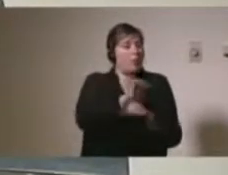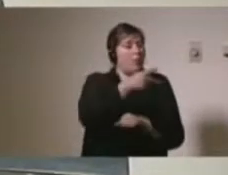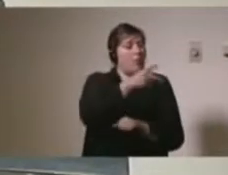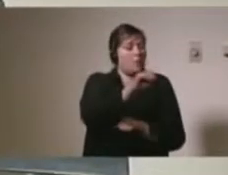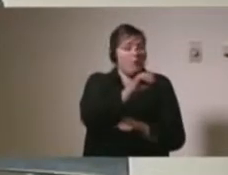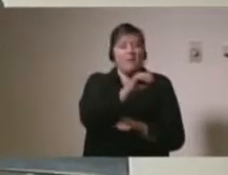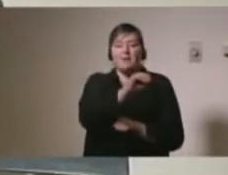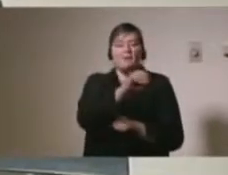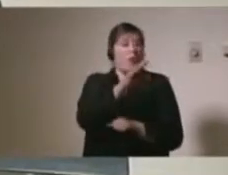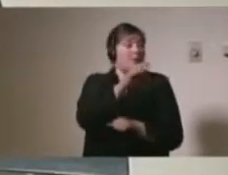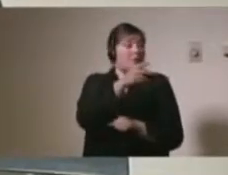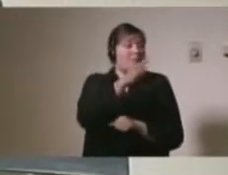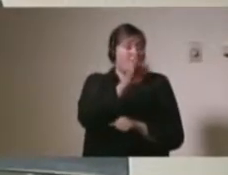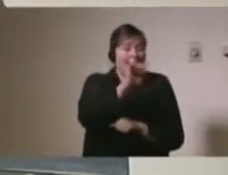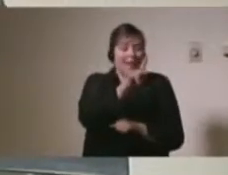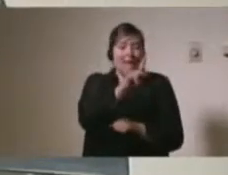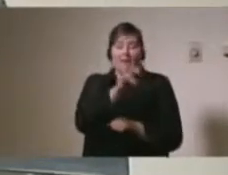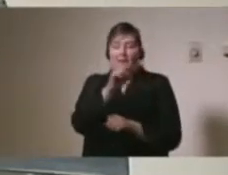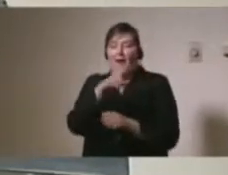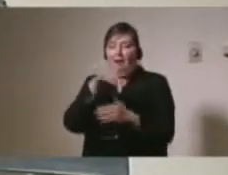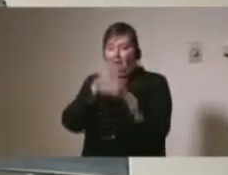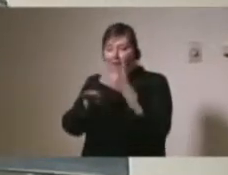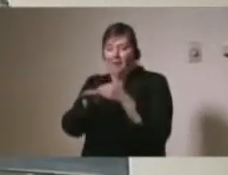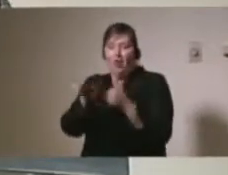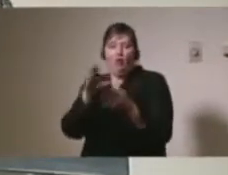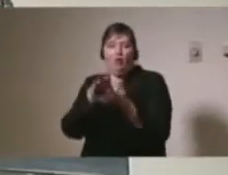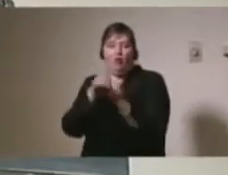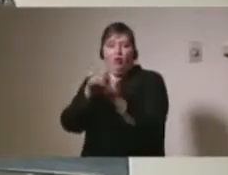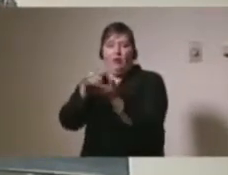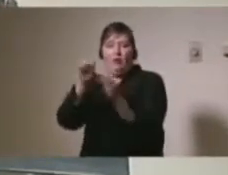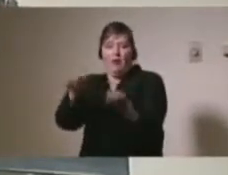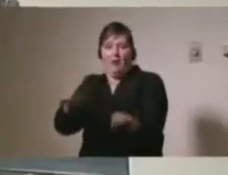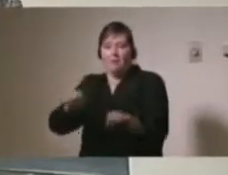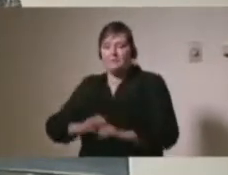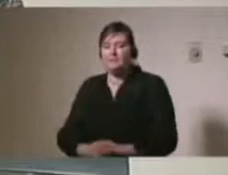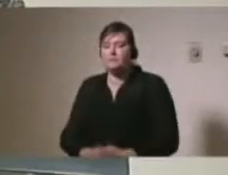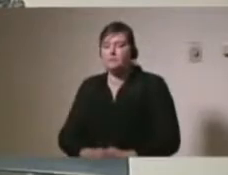more knowledge. We've also worked a lot on career development.